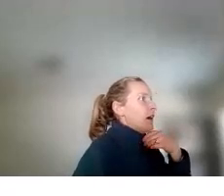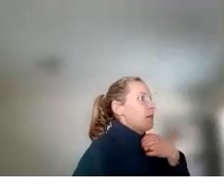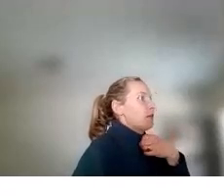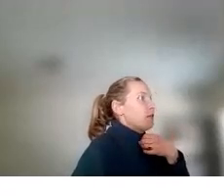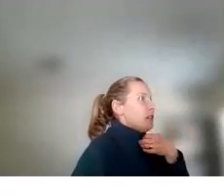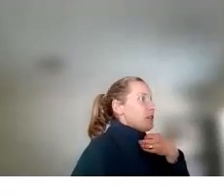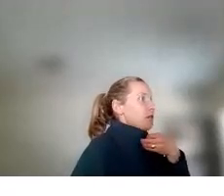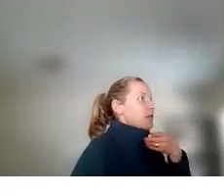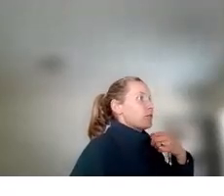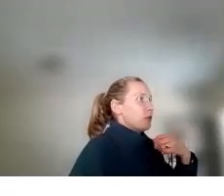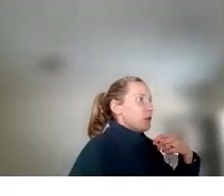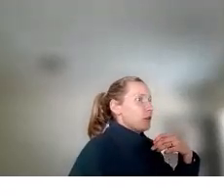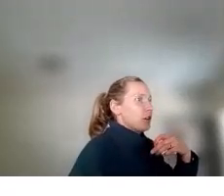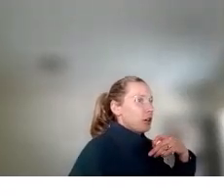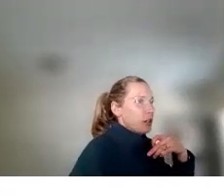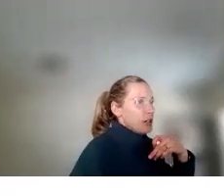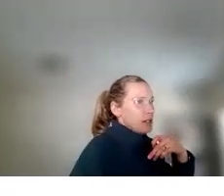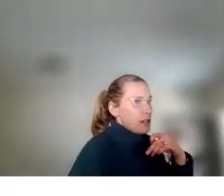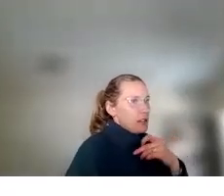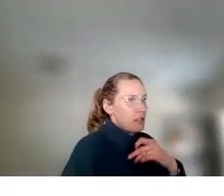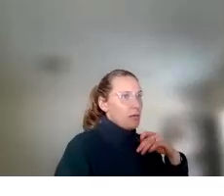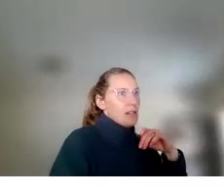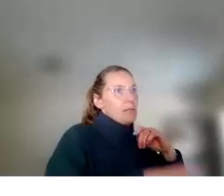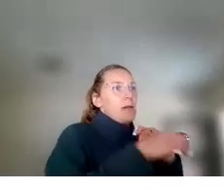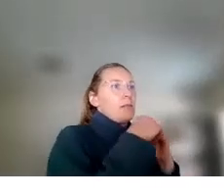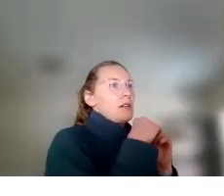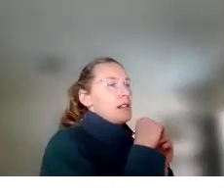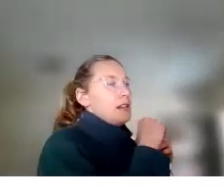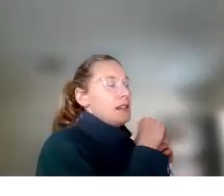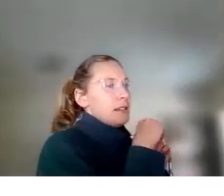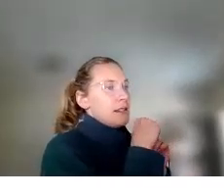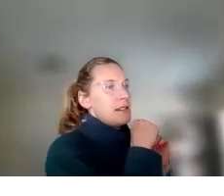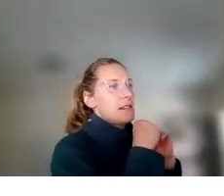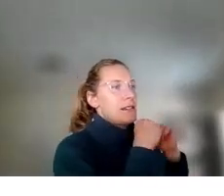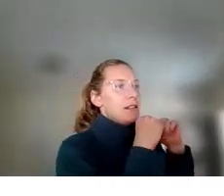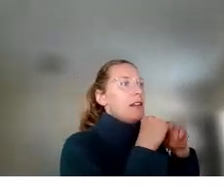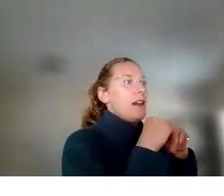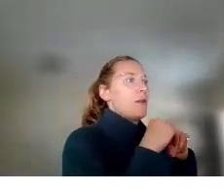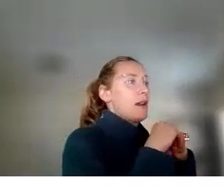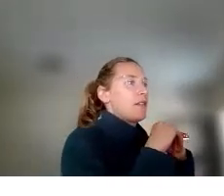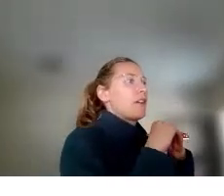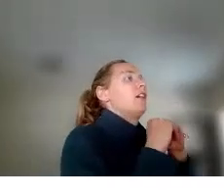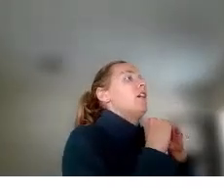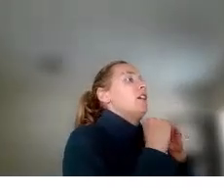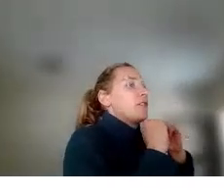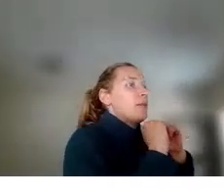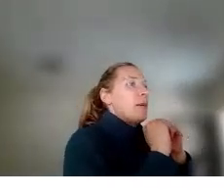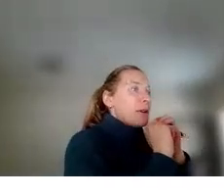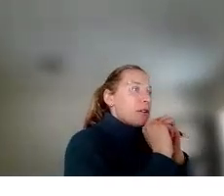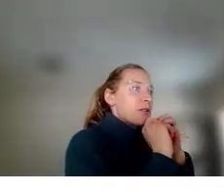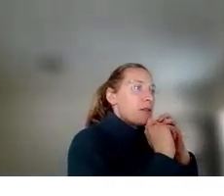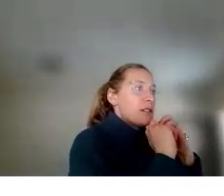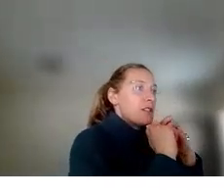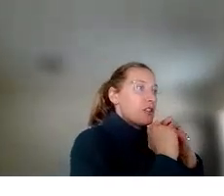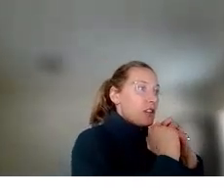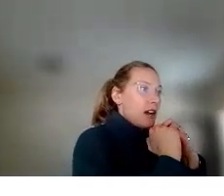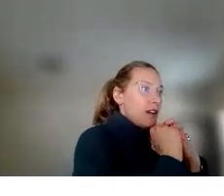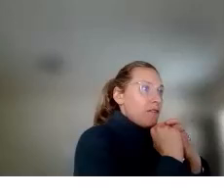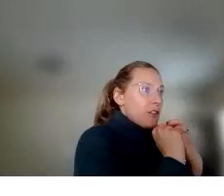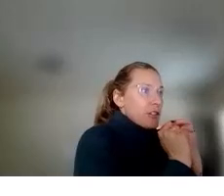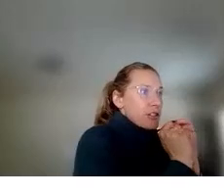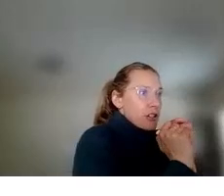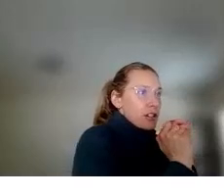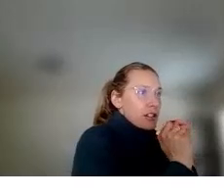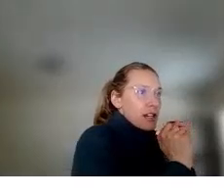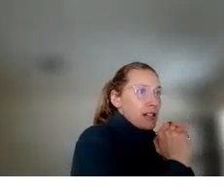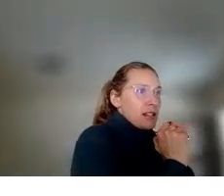again, you'll need to enroll current CHCBS members into the CLLI waiver for members with